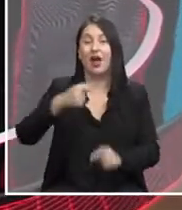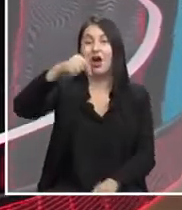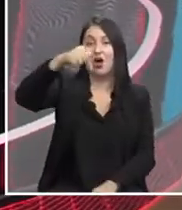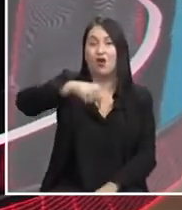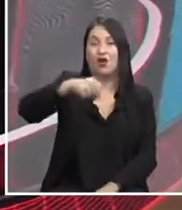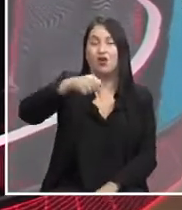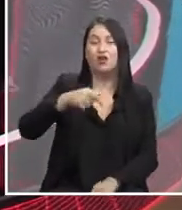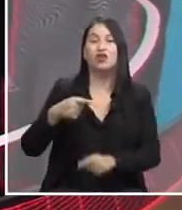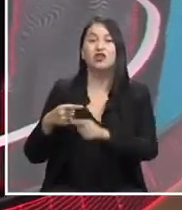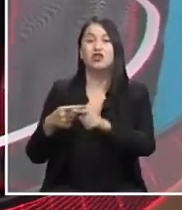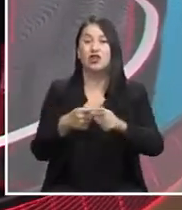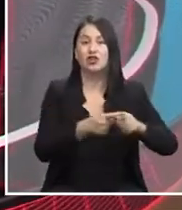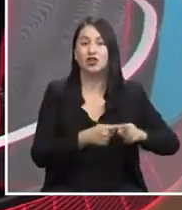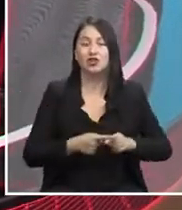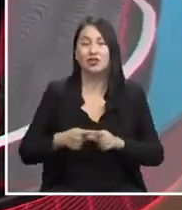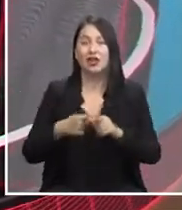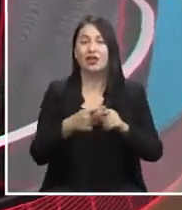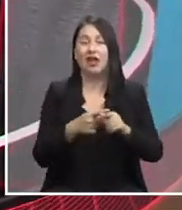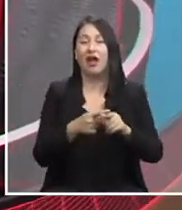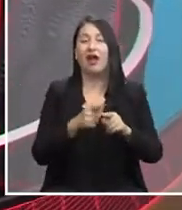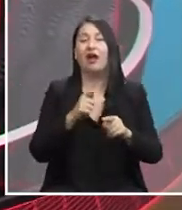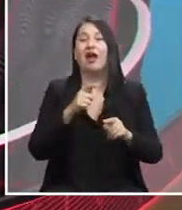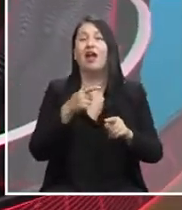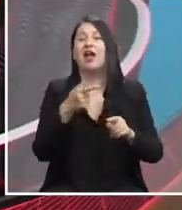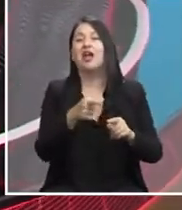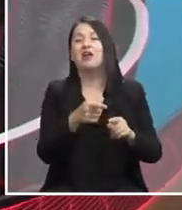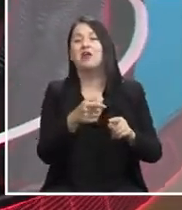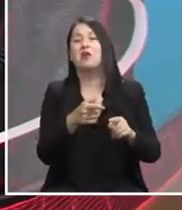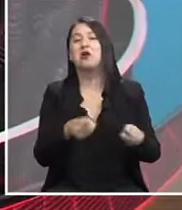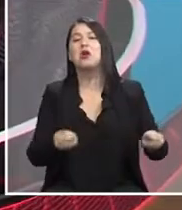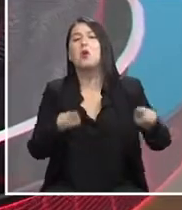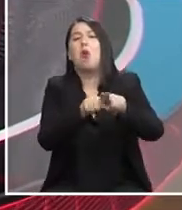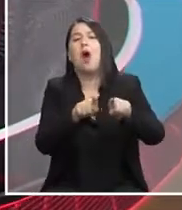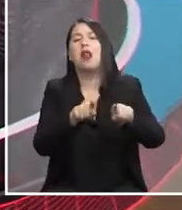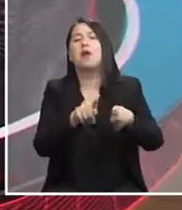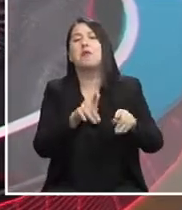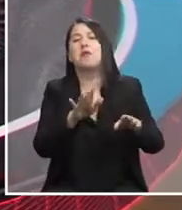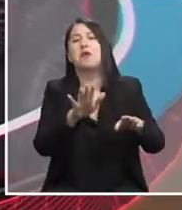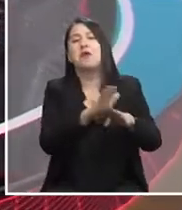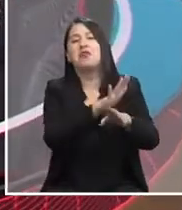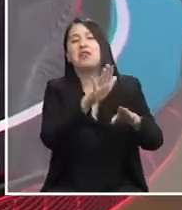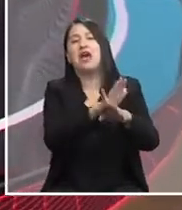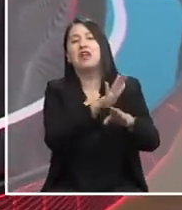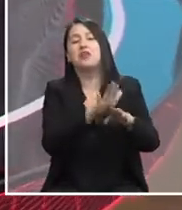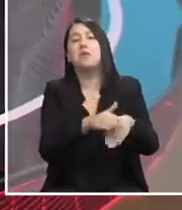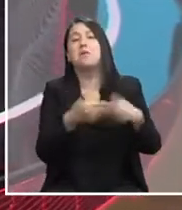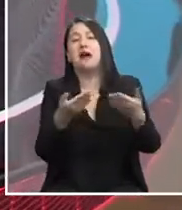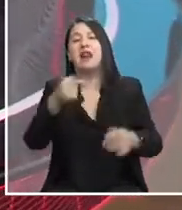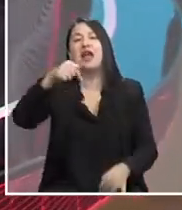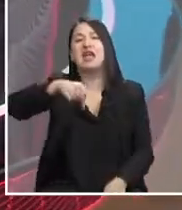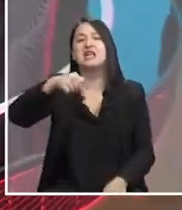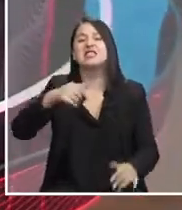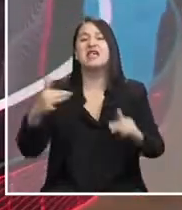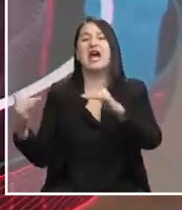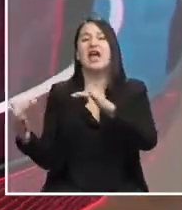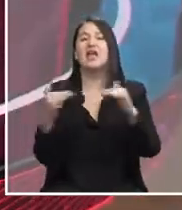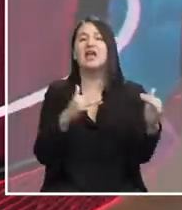First block of war, the threshold of lethality. And we come to the second block of war,